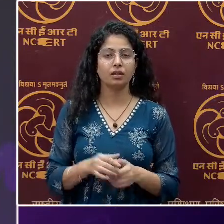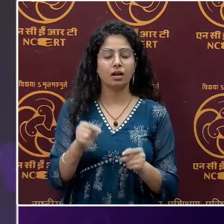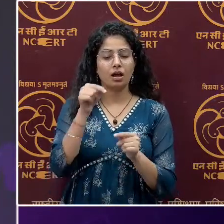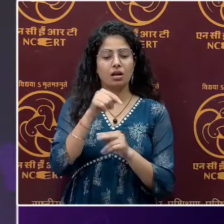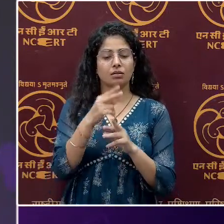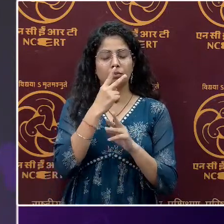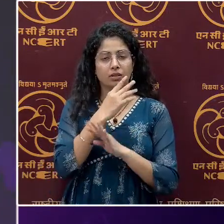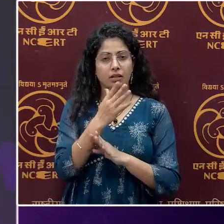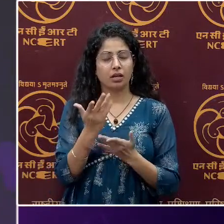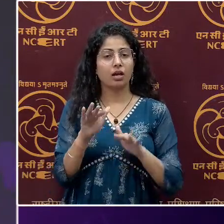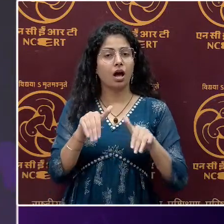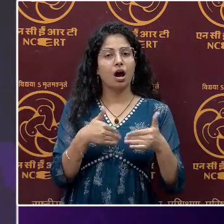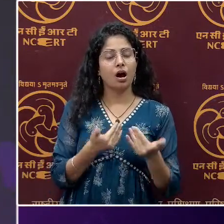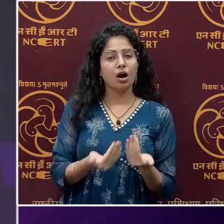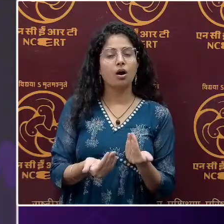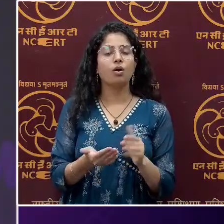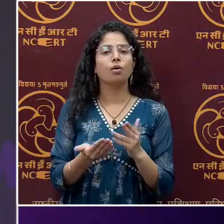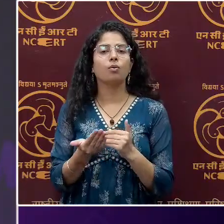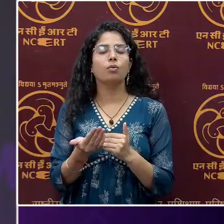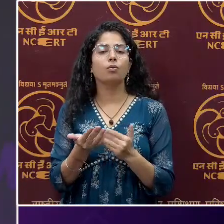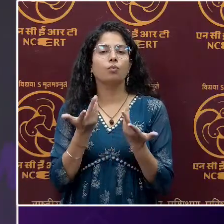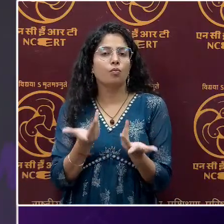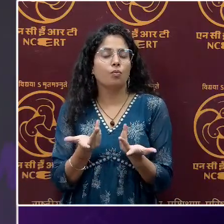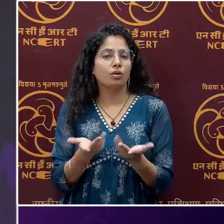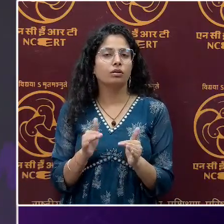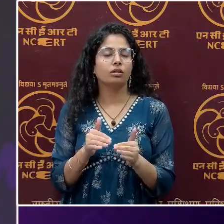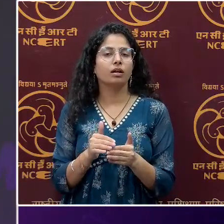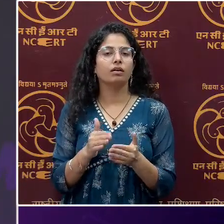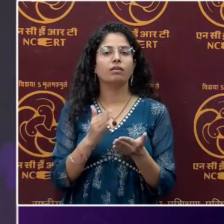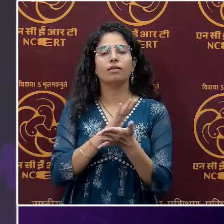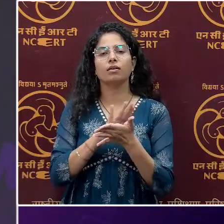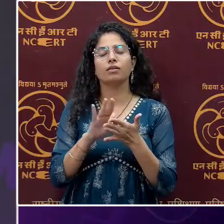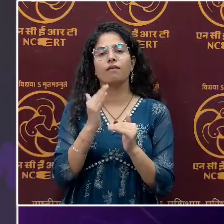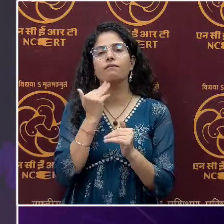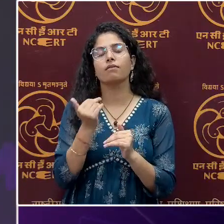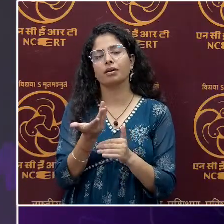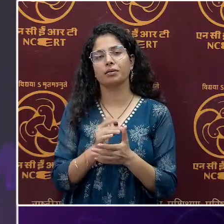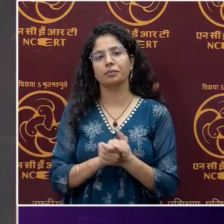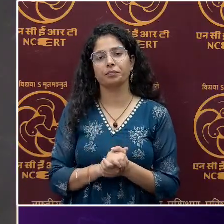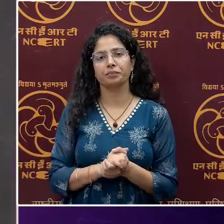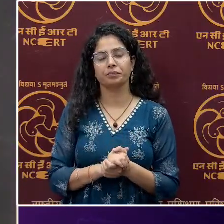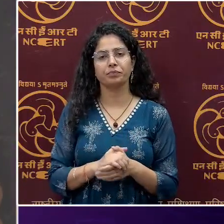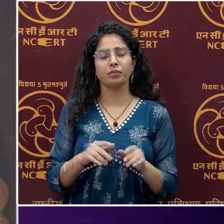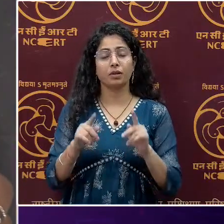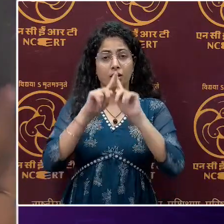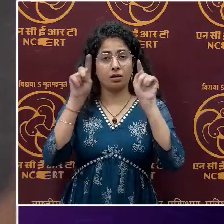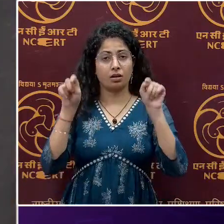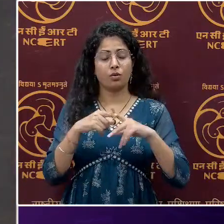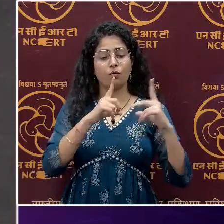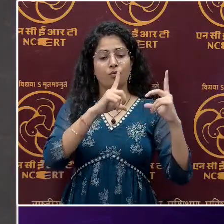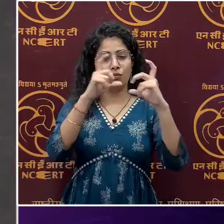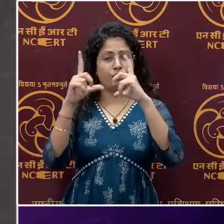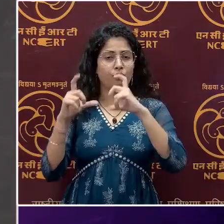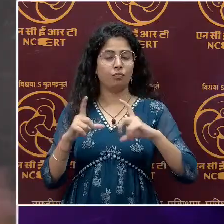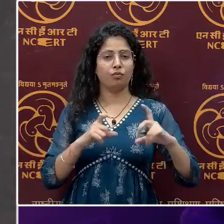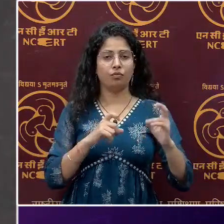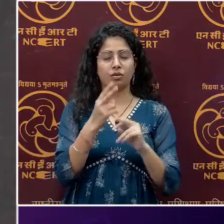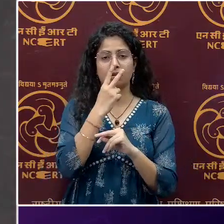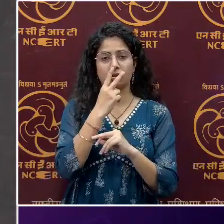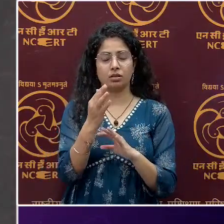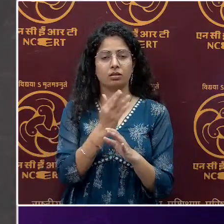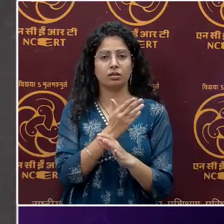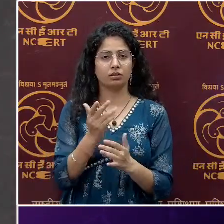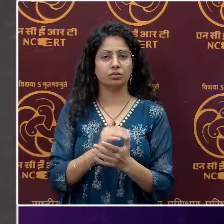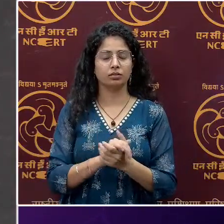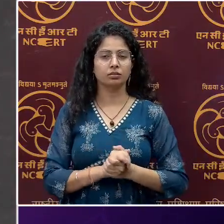see here. And very interestingly ma'am, there is a collage in front of me, you can see, and just see the